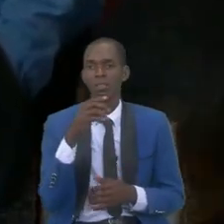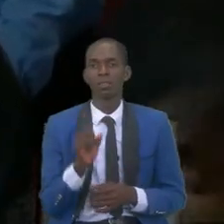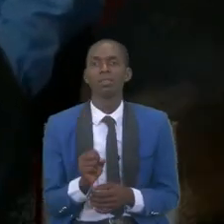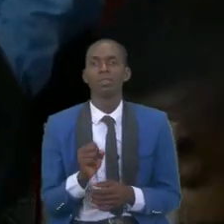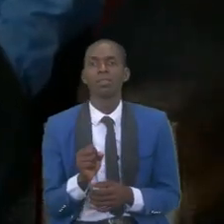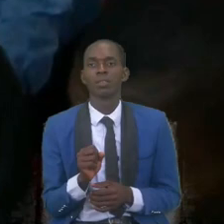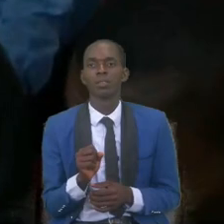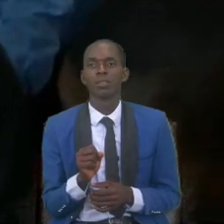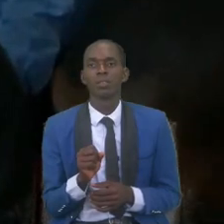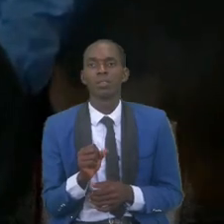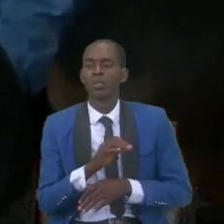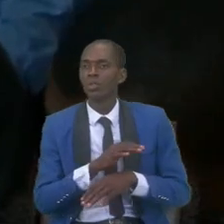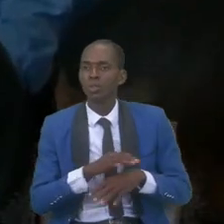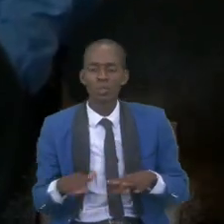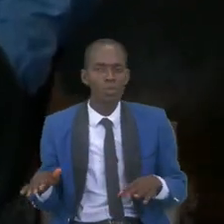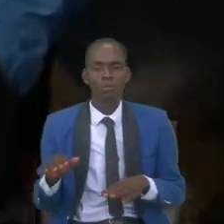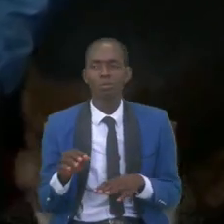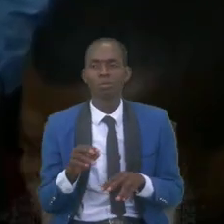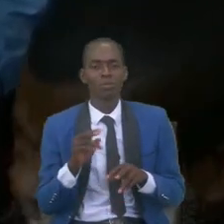don't think of the official man.